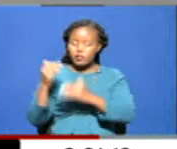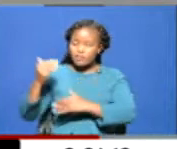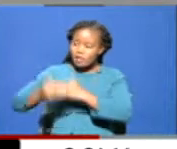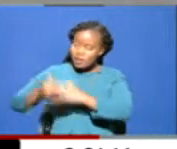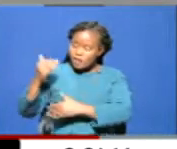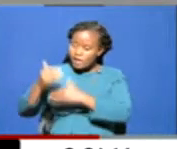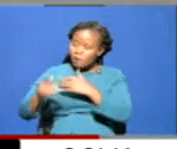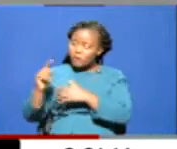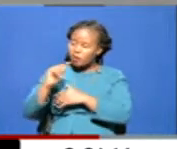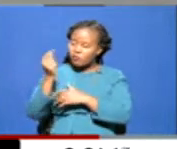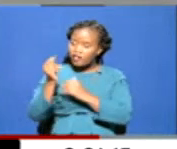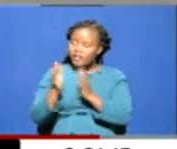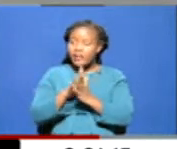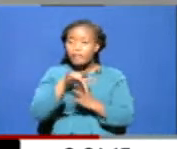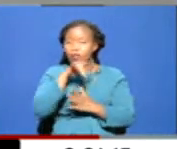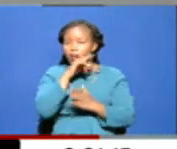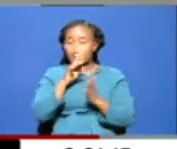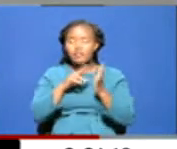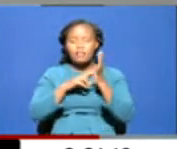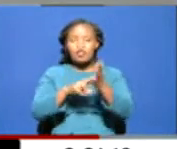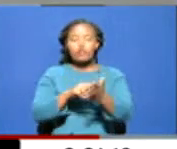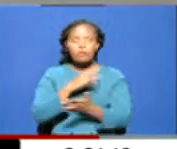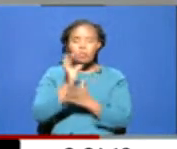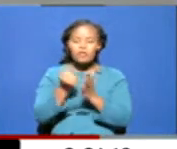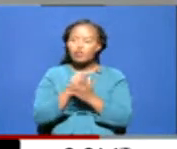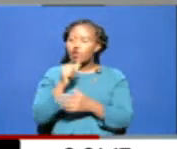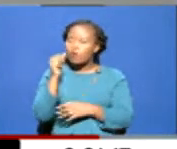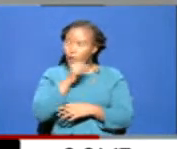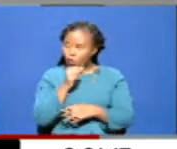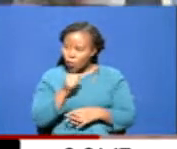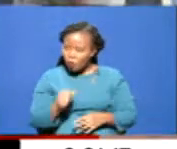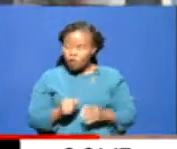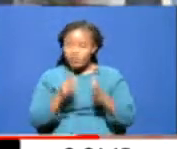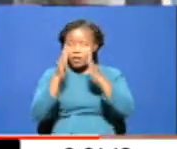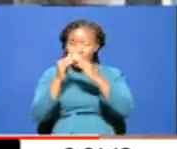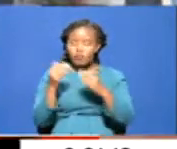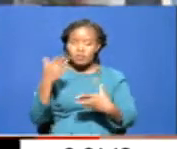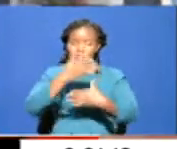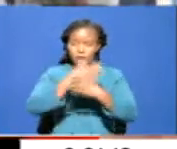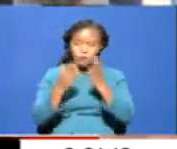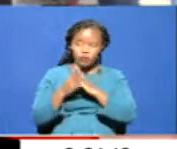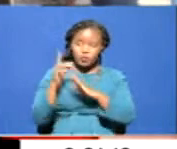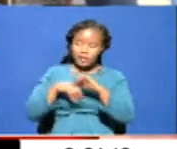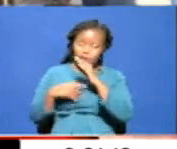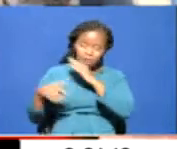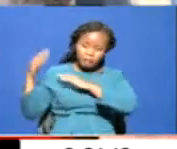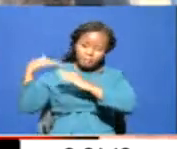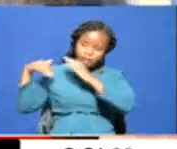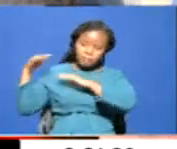old dilapidated houses, mostly built during the colonial times.